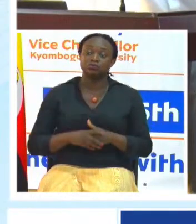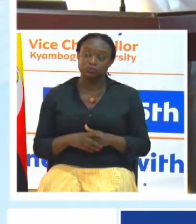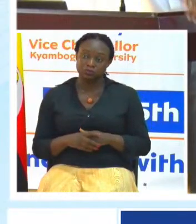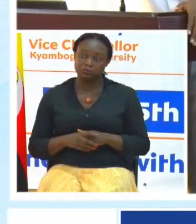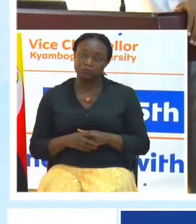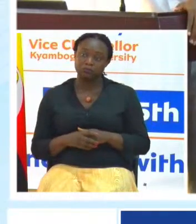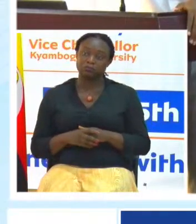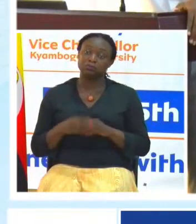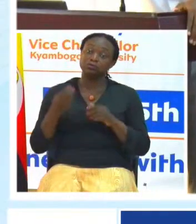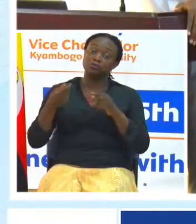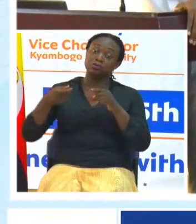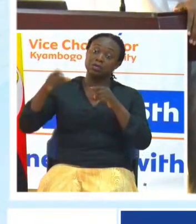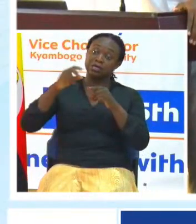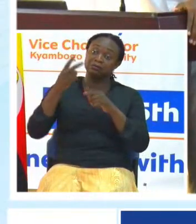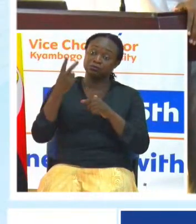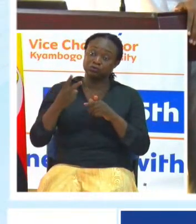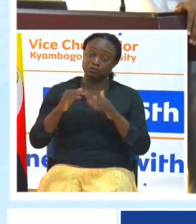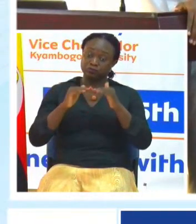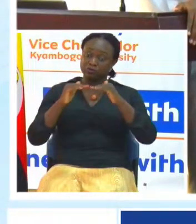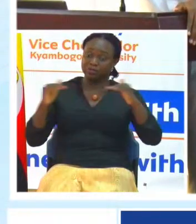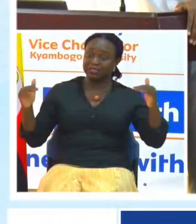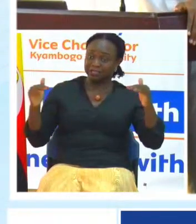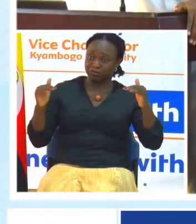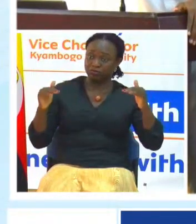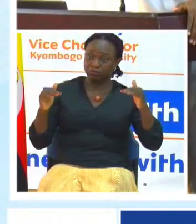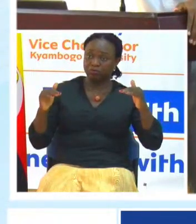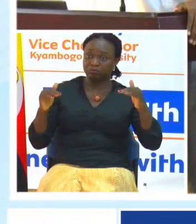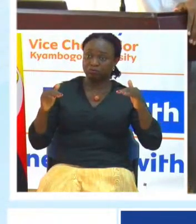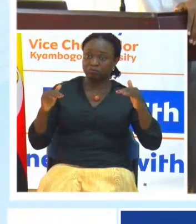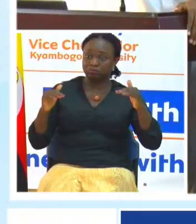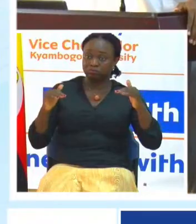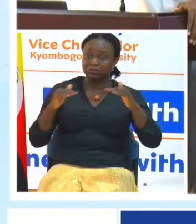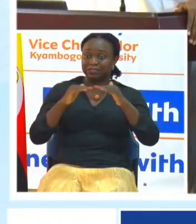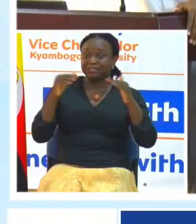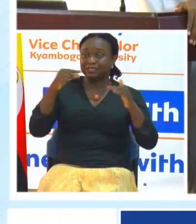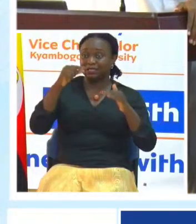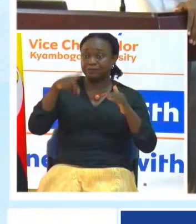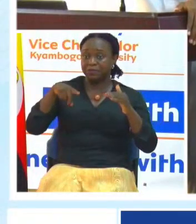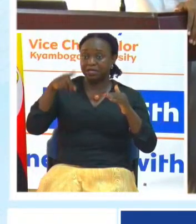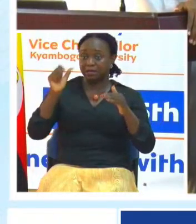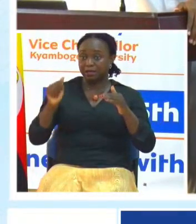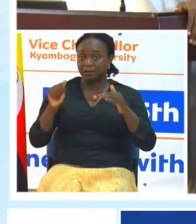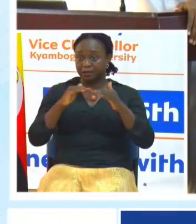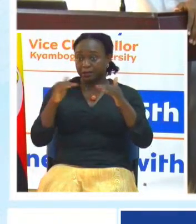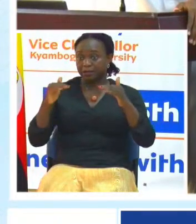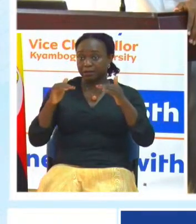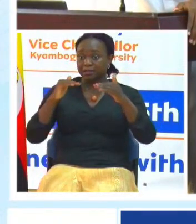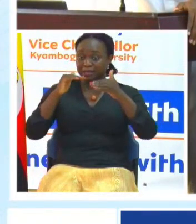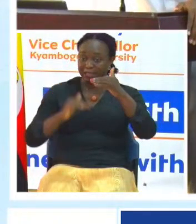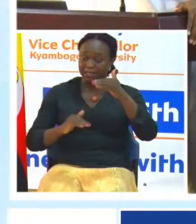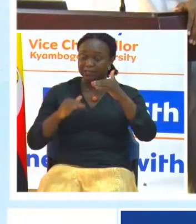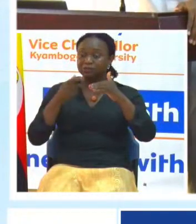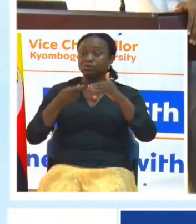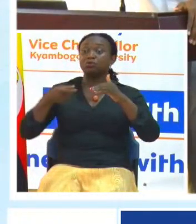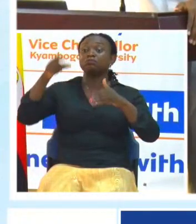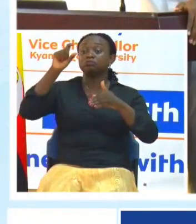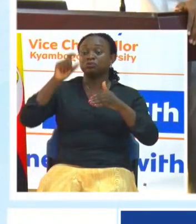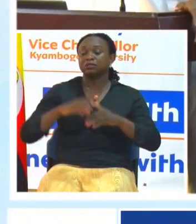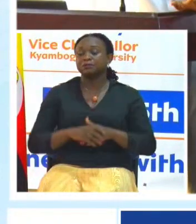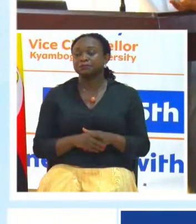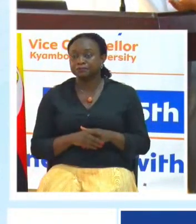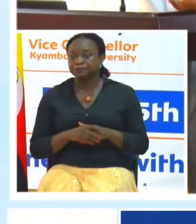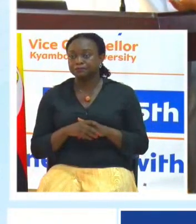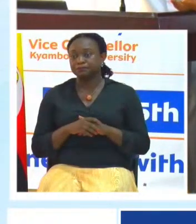or +2 more than their required cutoff GPA or -2 less than their